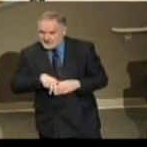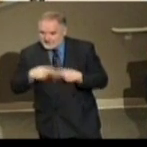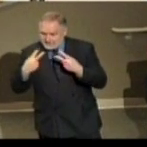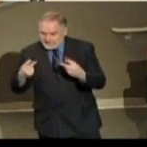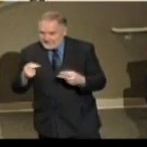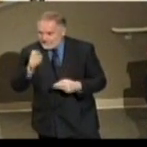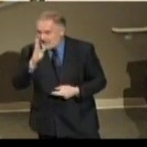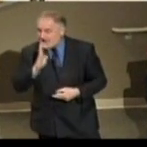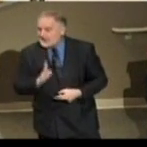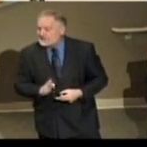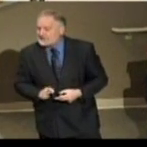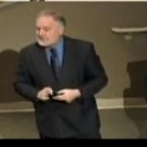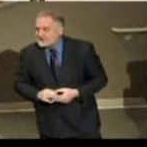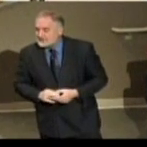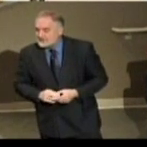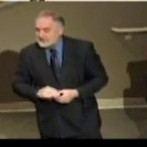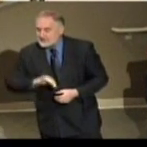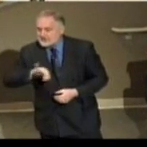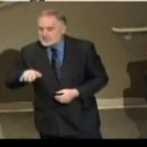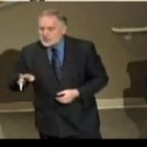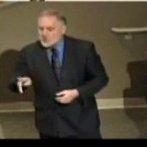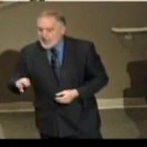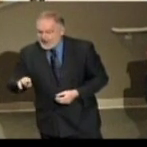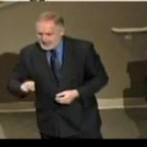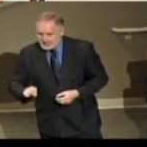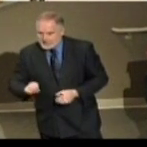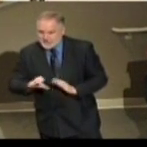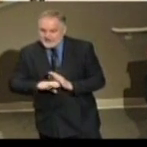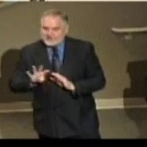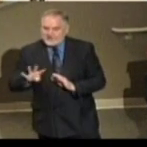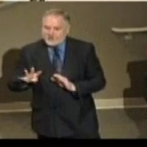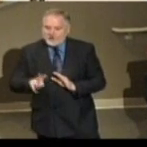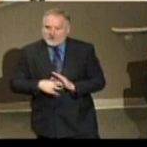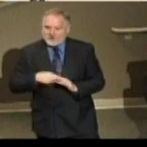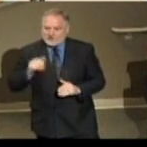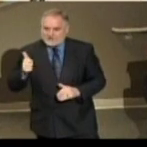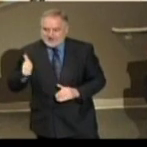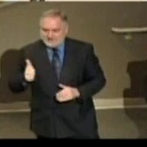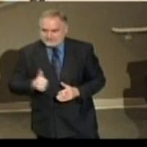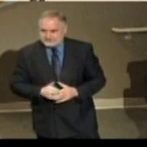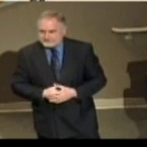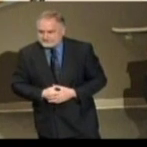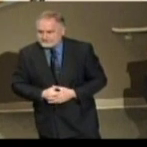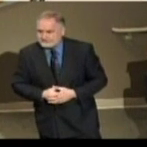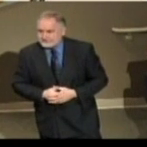of God. James chapter 4, verse 10.